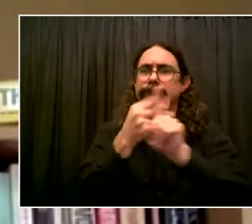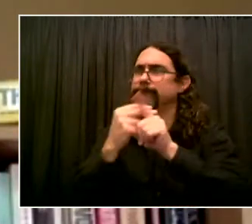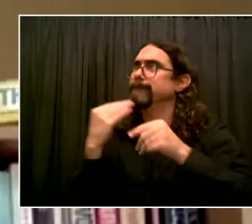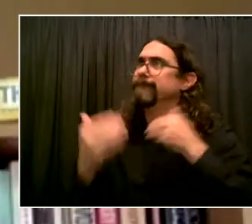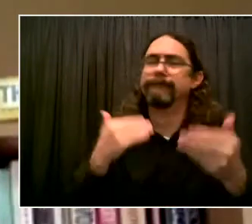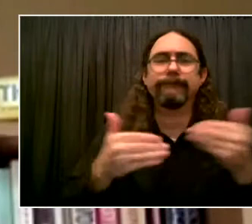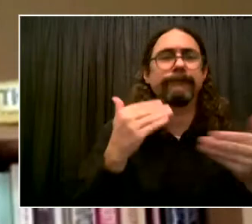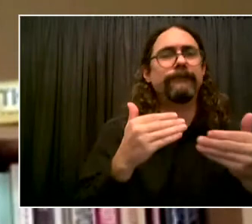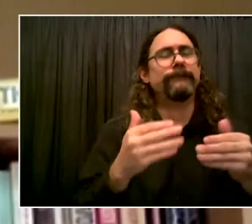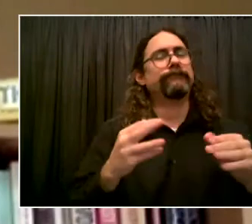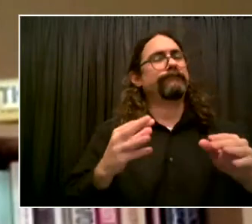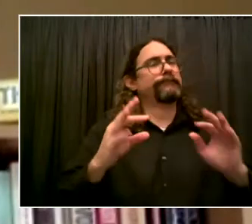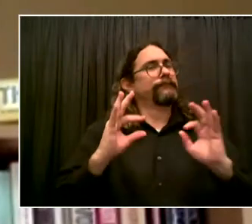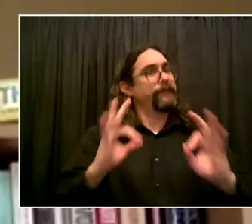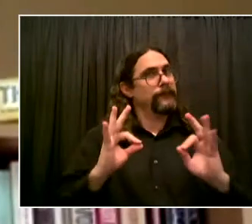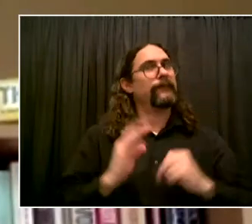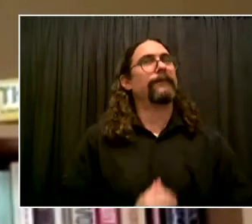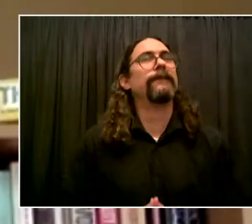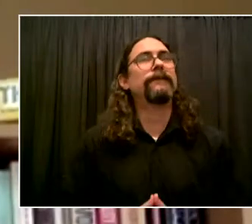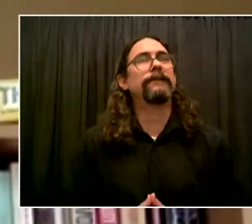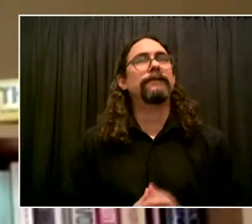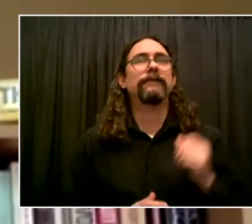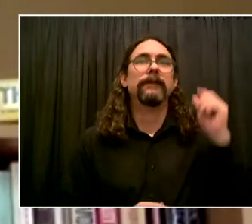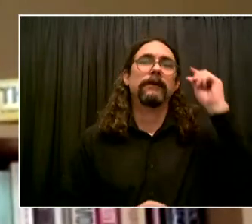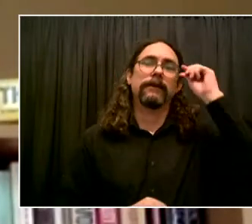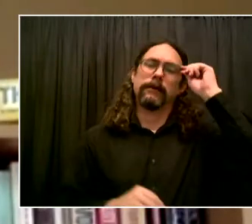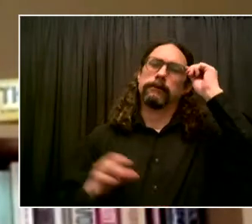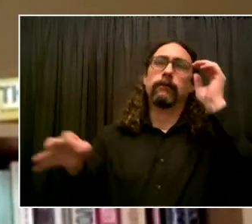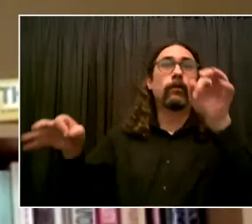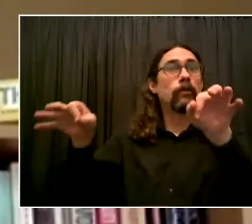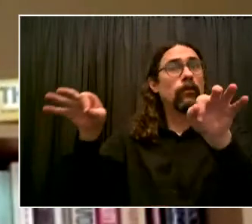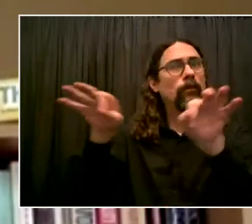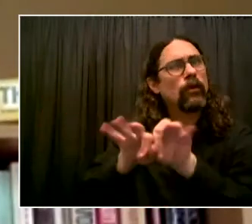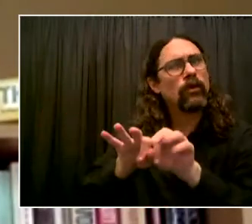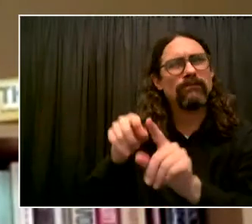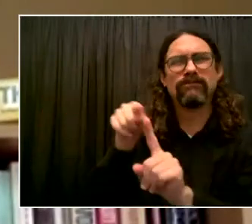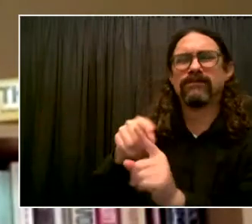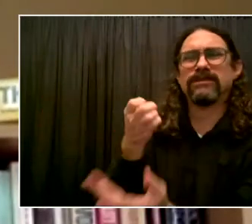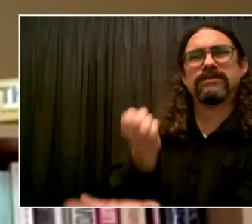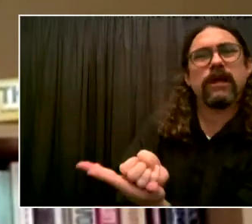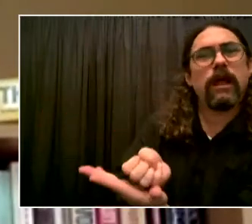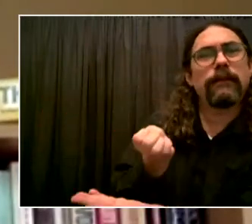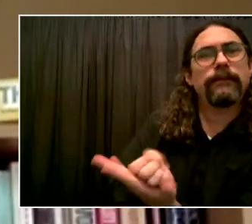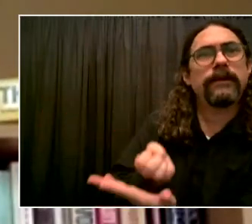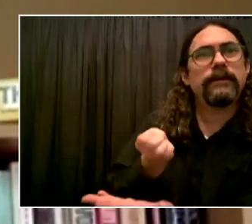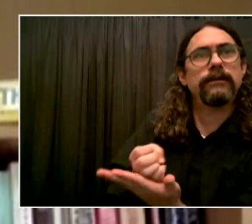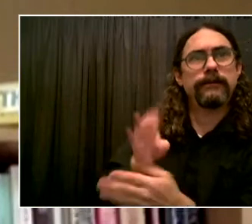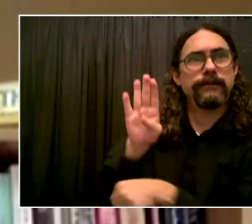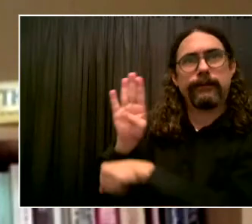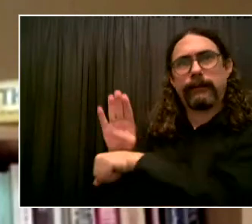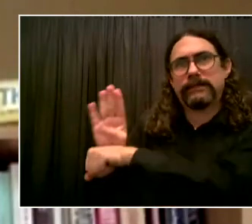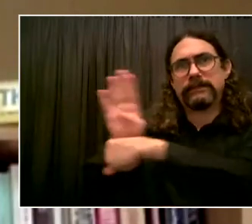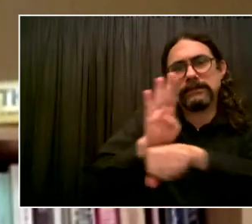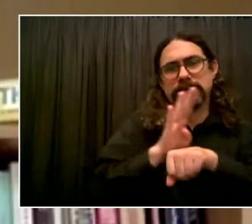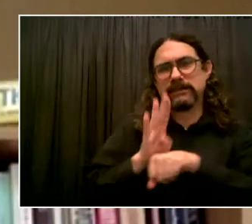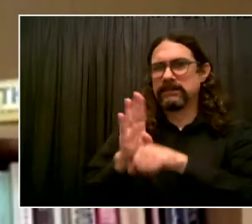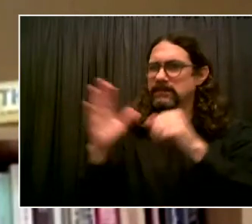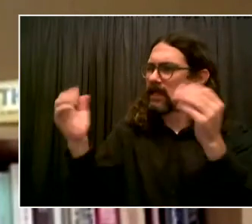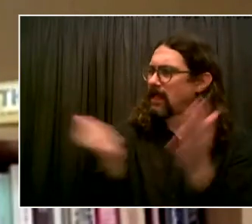remember why every single additional vaccination makes a difference. Because, you know, the difference